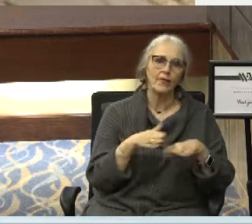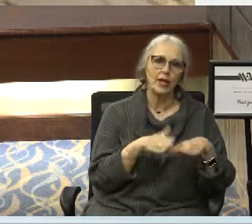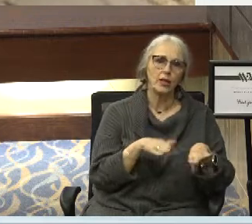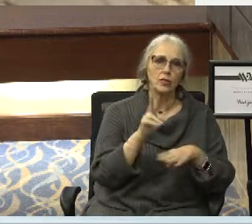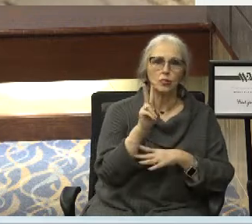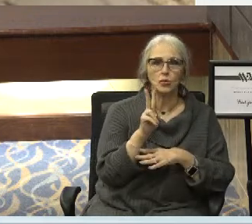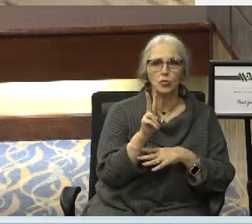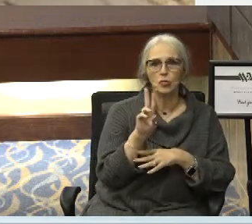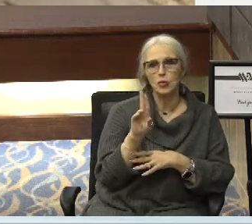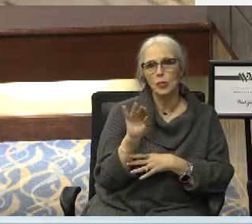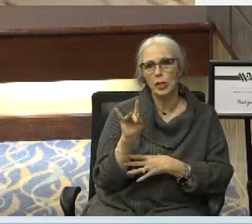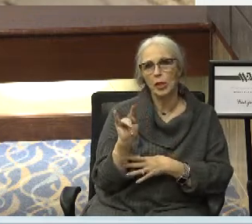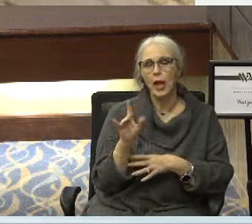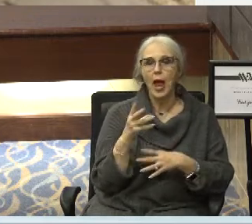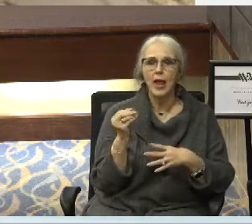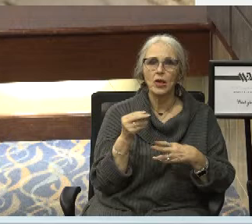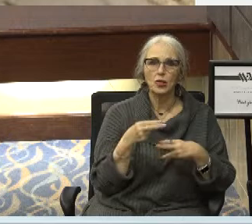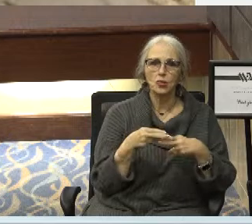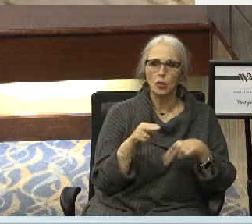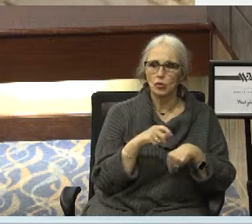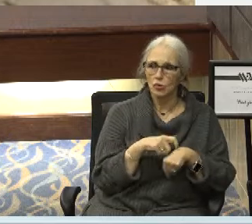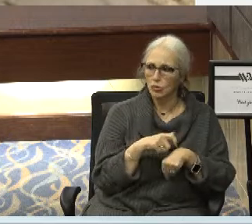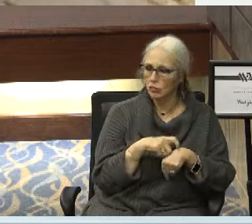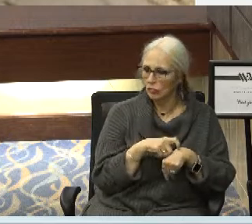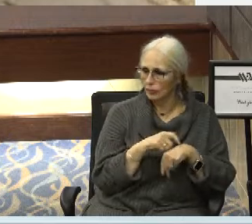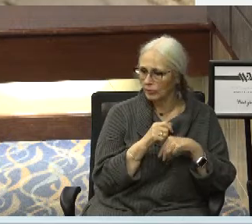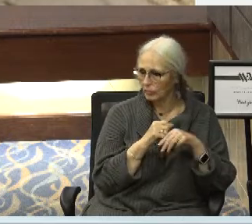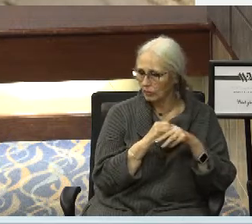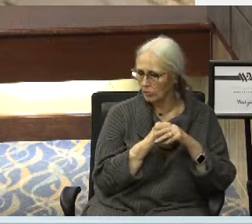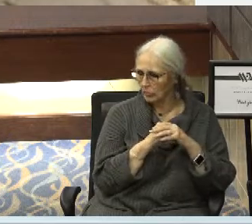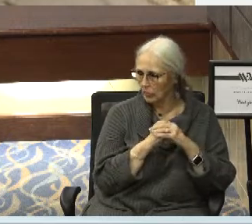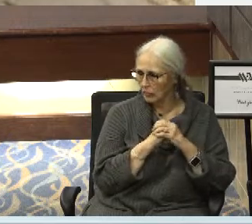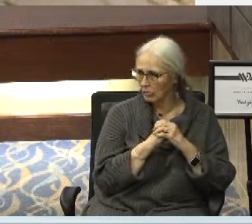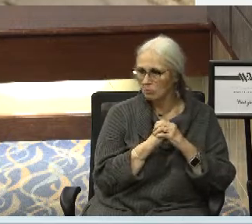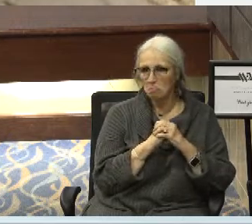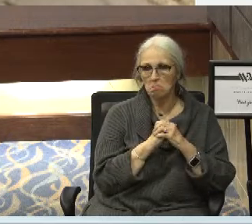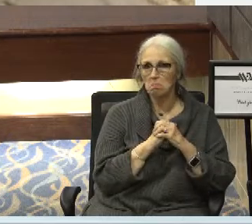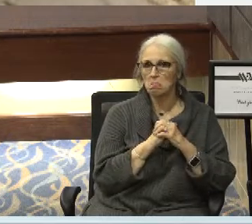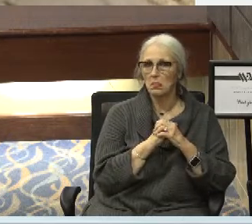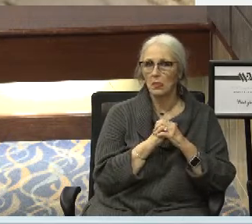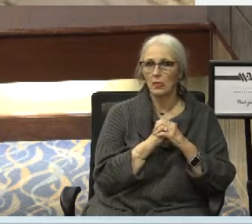allows short-term rental, which the existing R1B zoning does not.